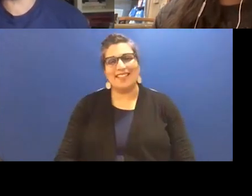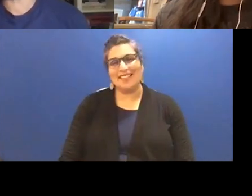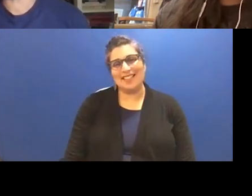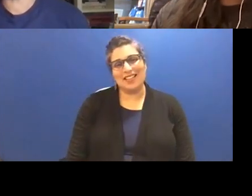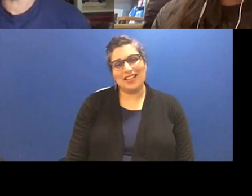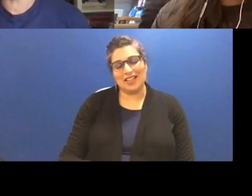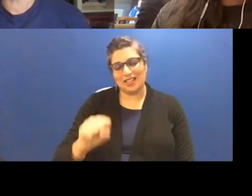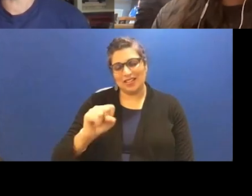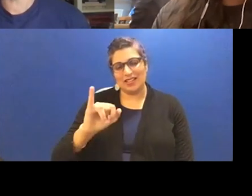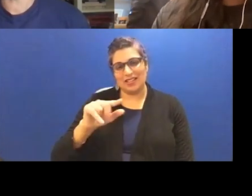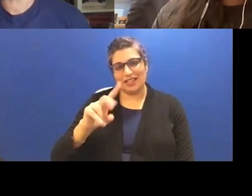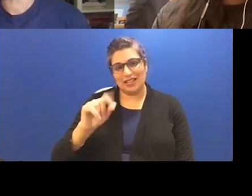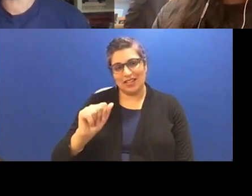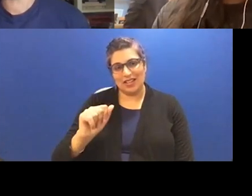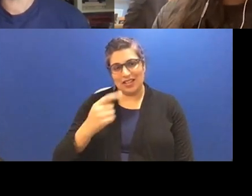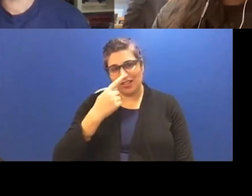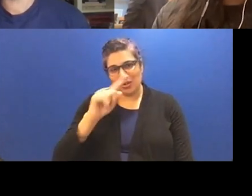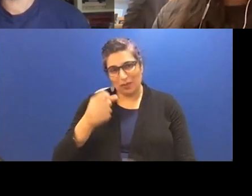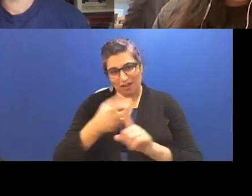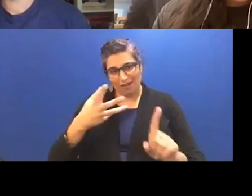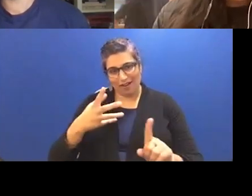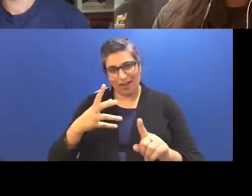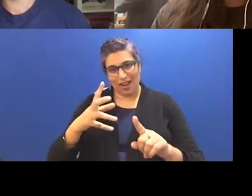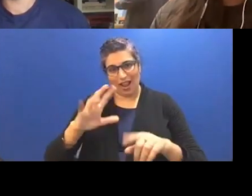Snigdha, can you talk about founding the Juggernaut a little bit?